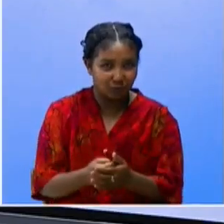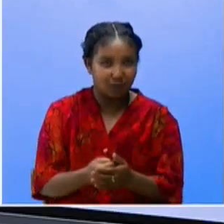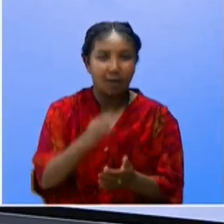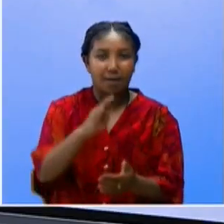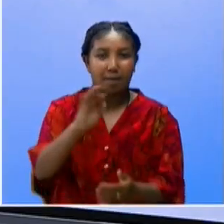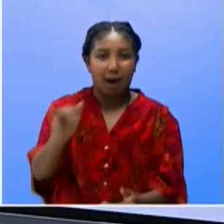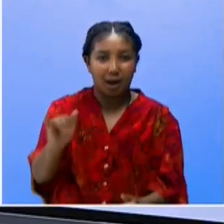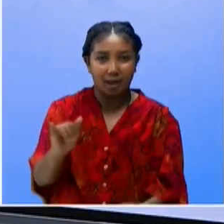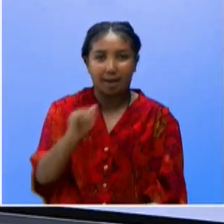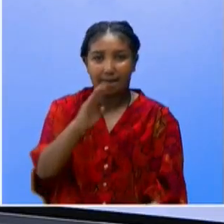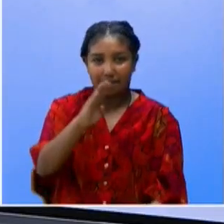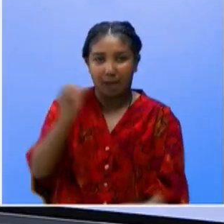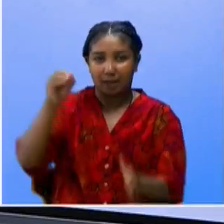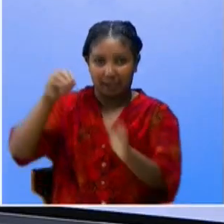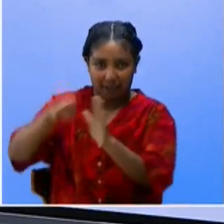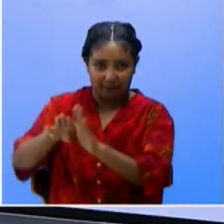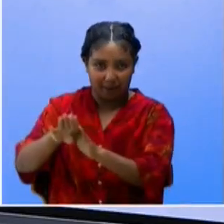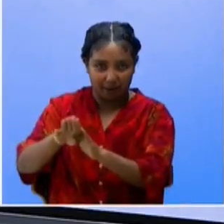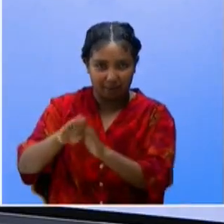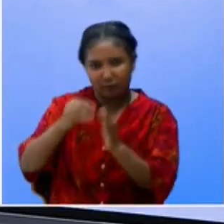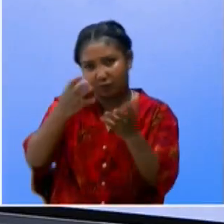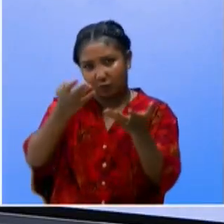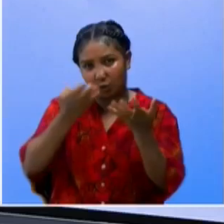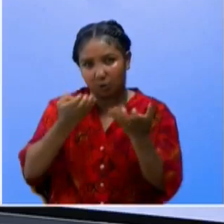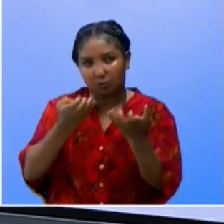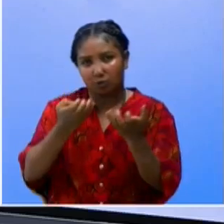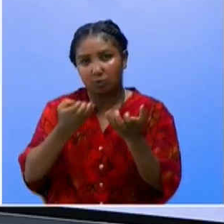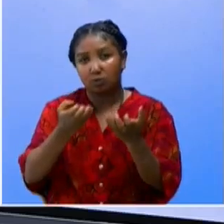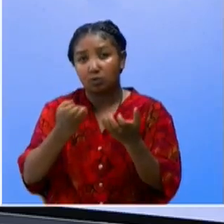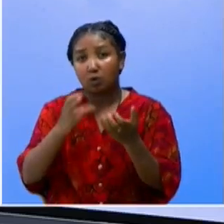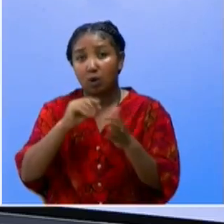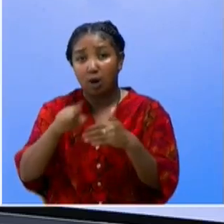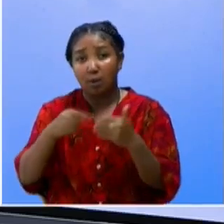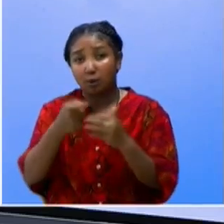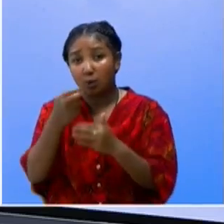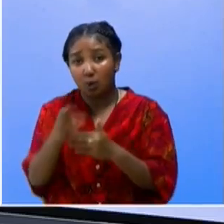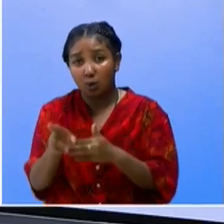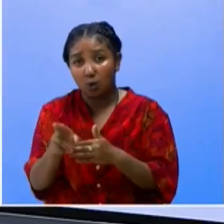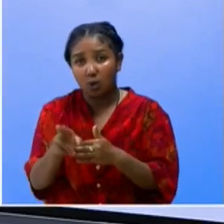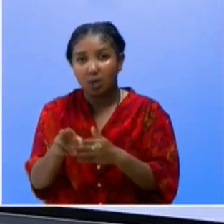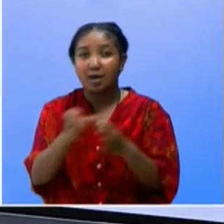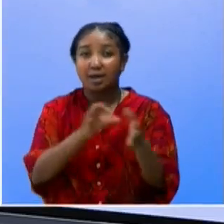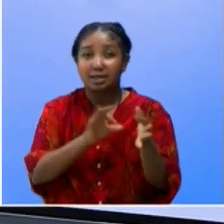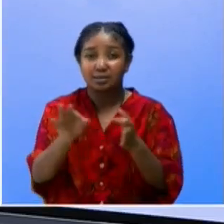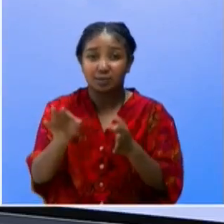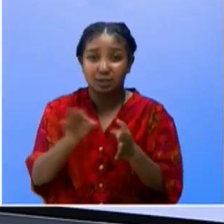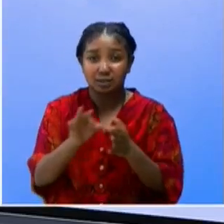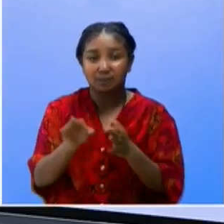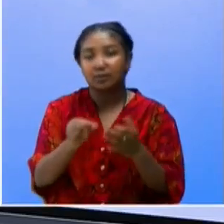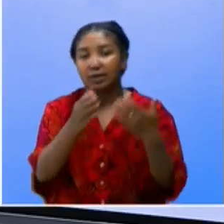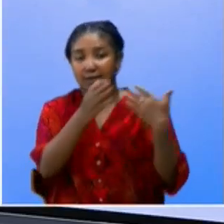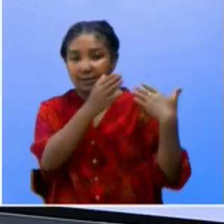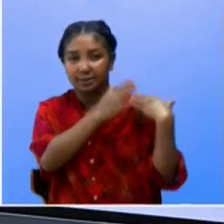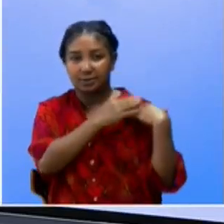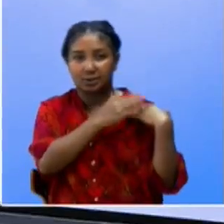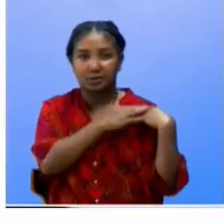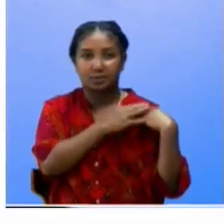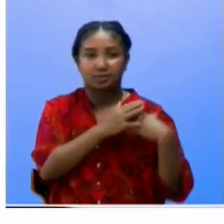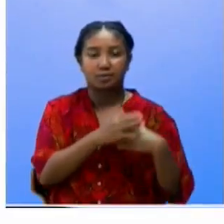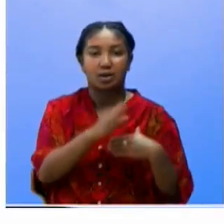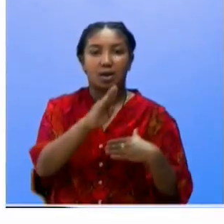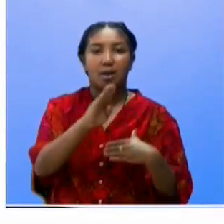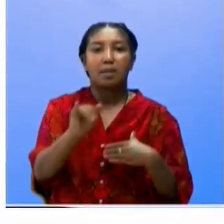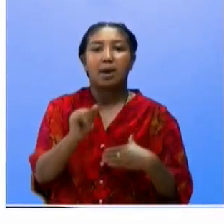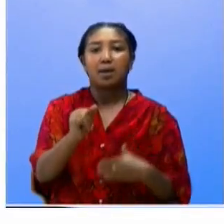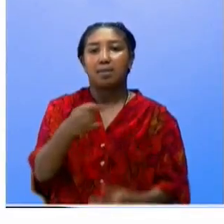by structure can be used if you want to talk about or express the subject. By